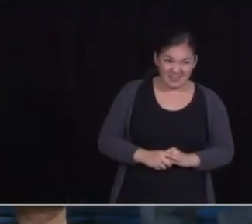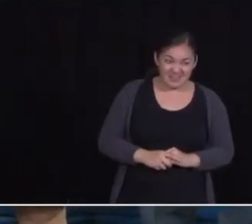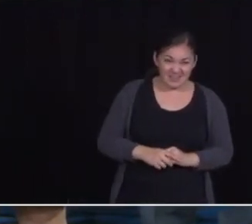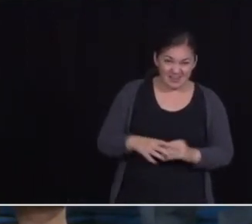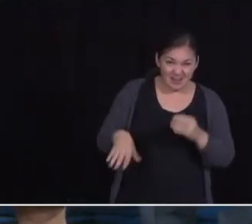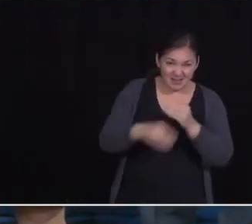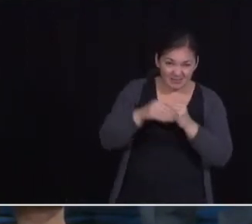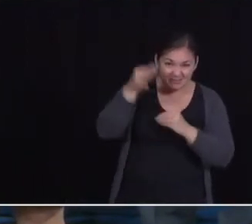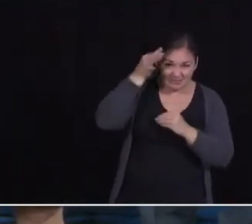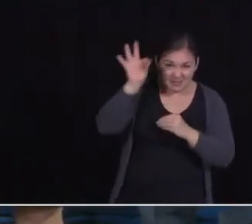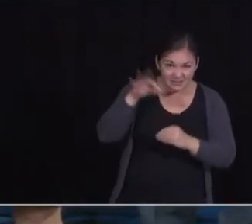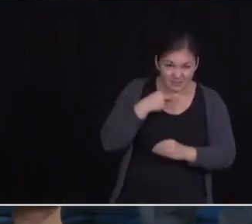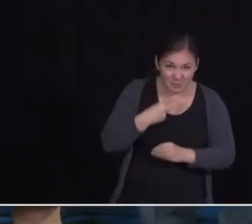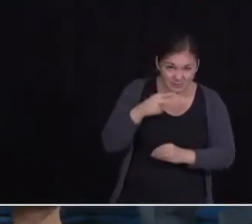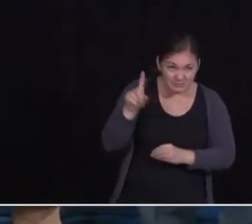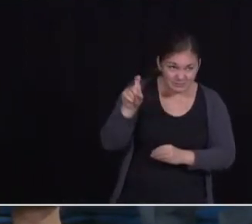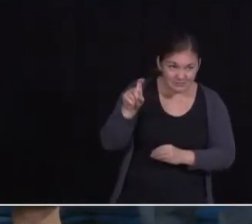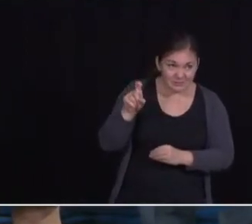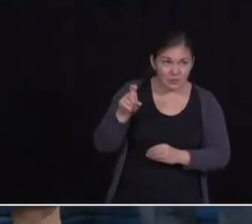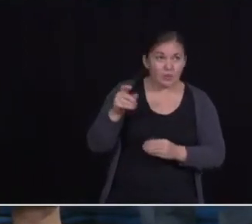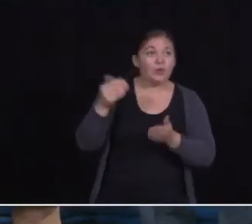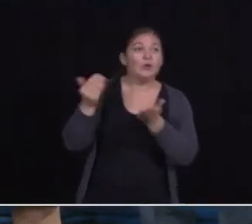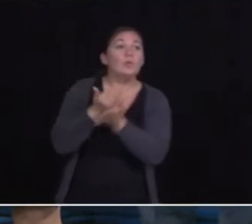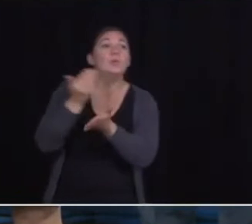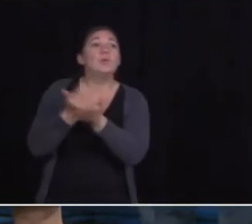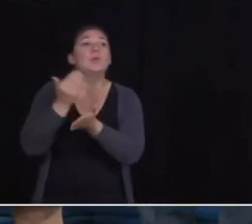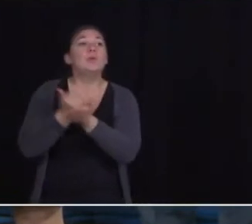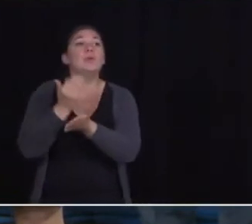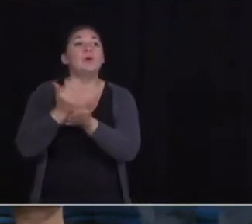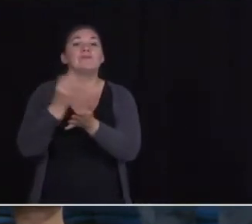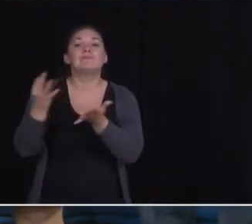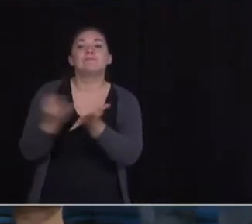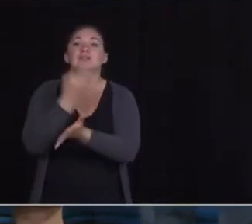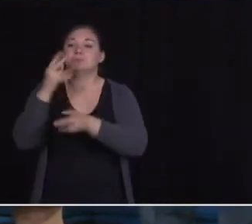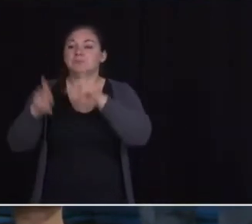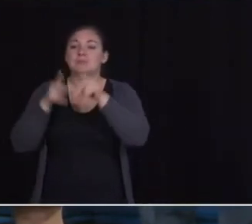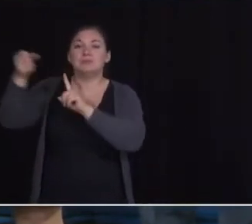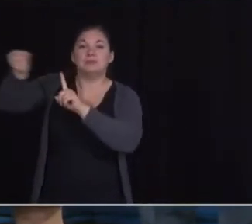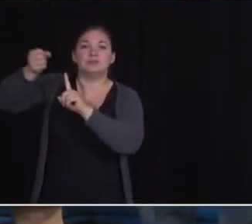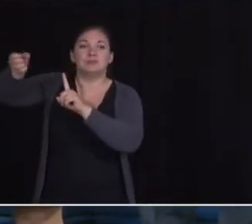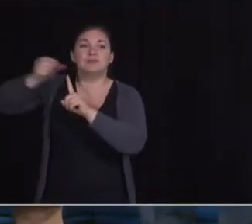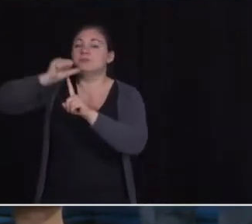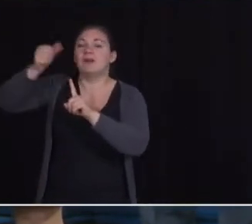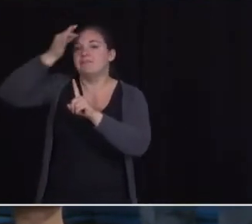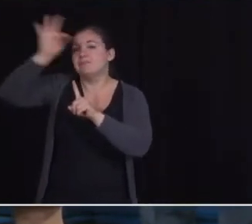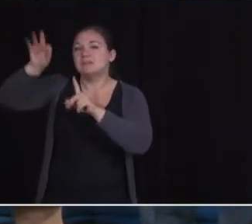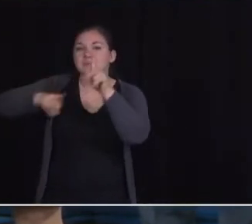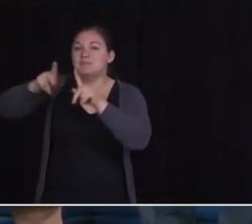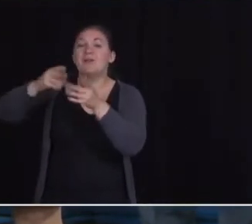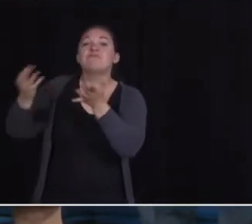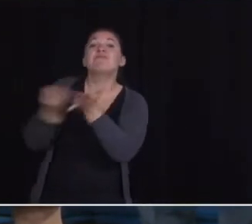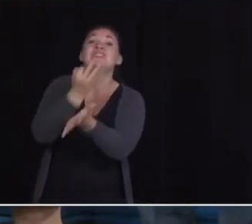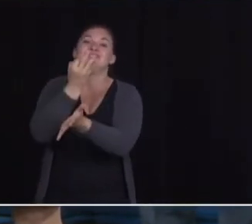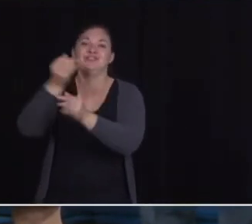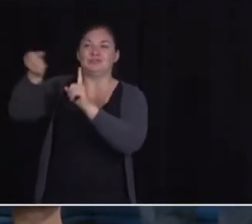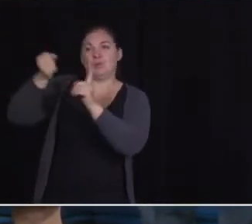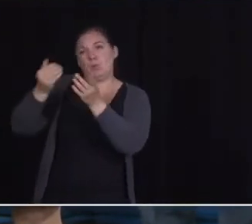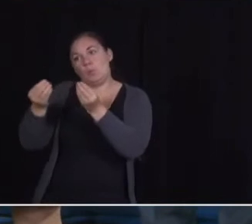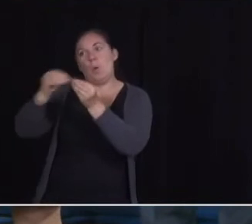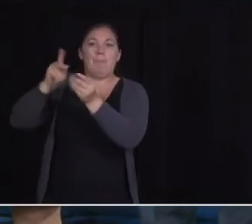What did he say? Fresh, Premier. Fresh, okay. Yeah. I thought you said French. Well, we're always going out there and getting advice. I know our medical team